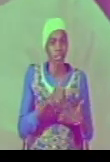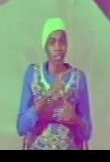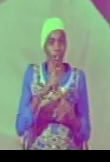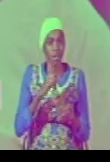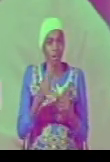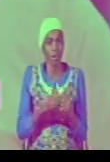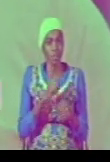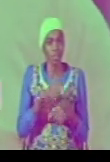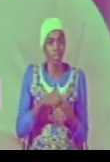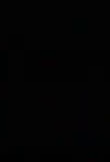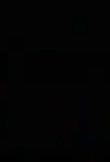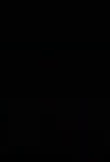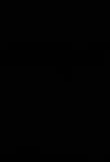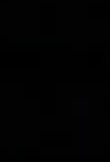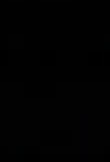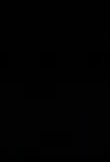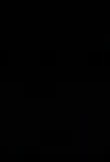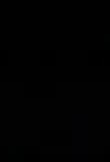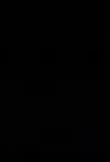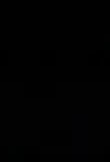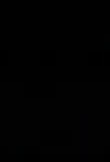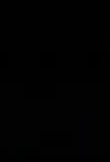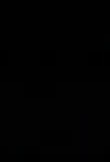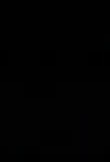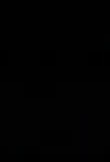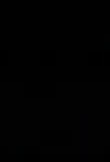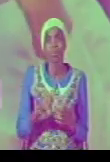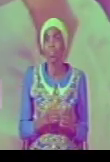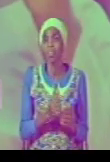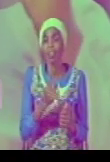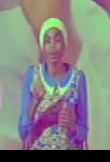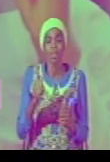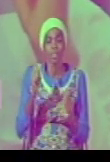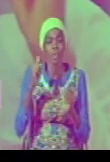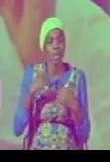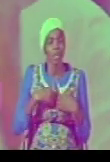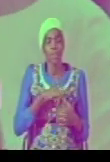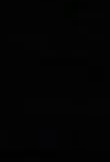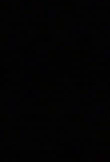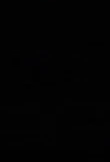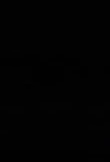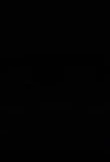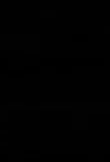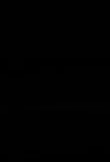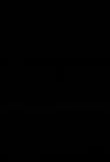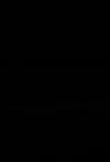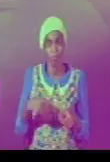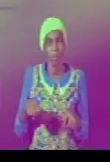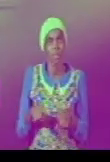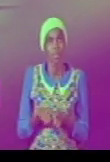one else has ever cared for like you,